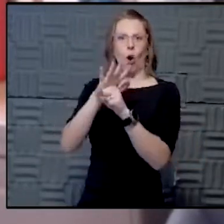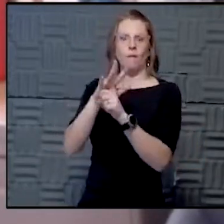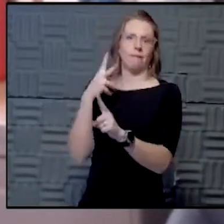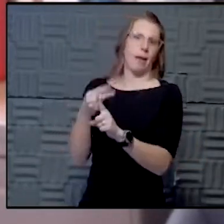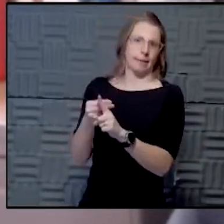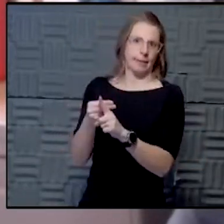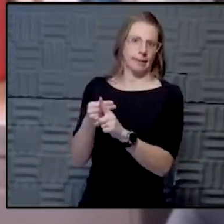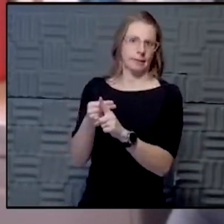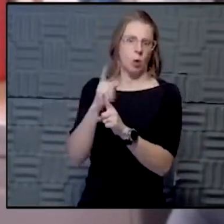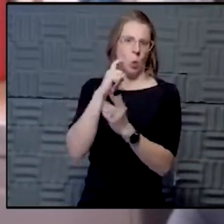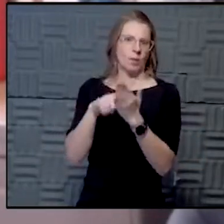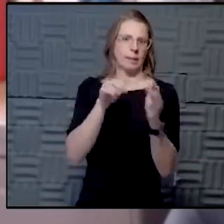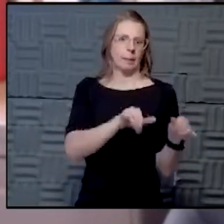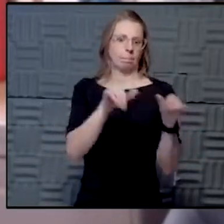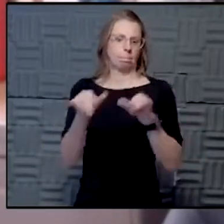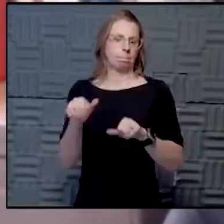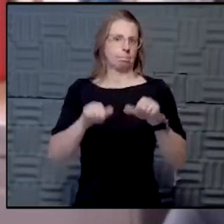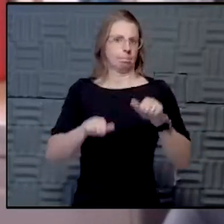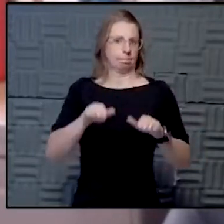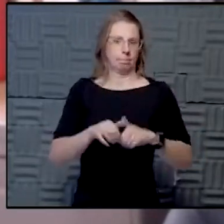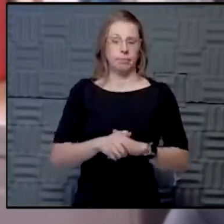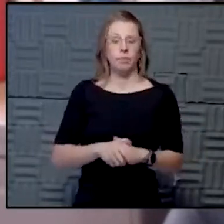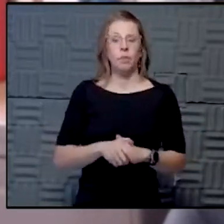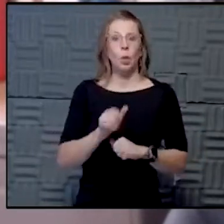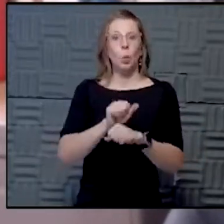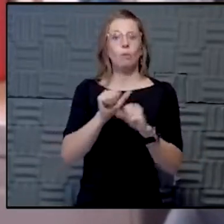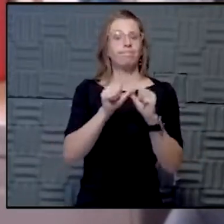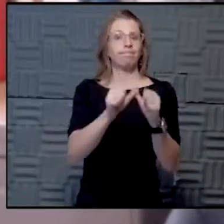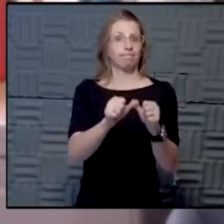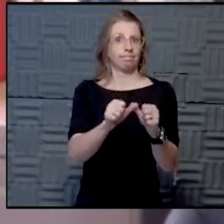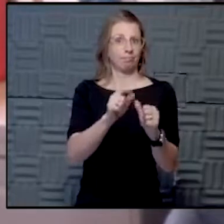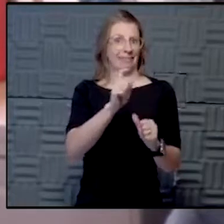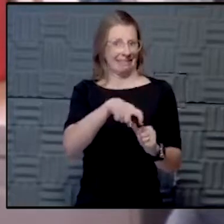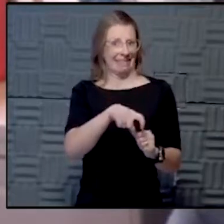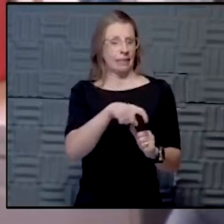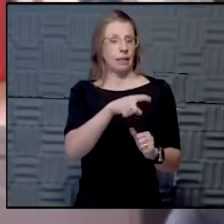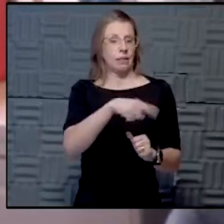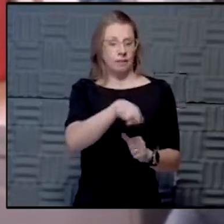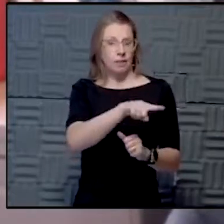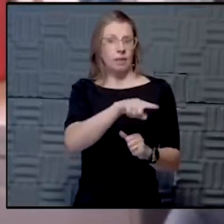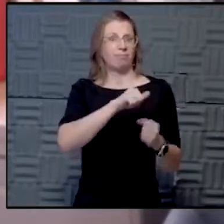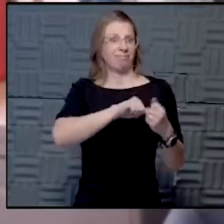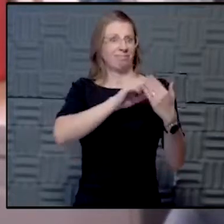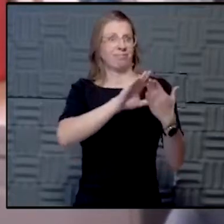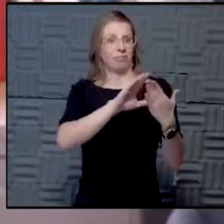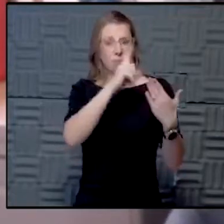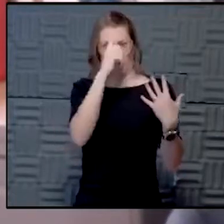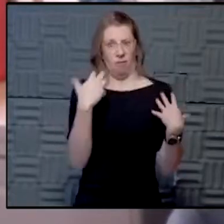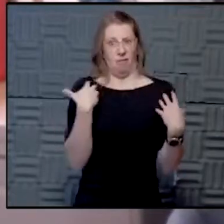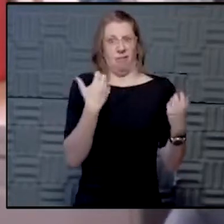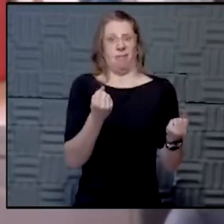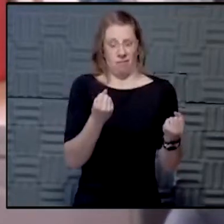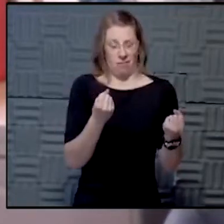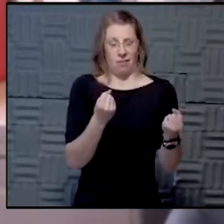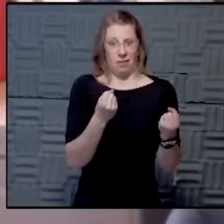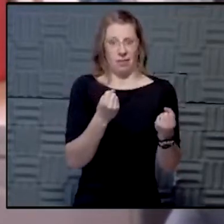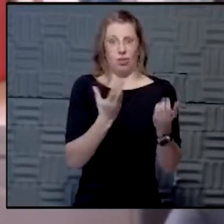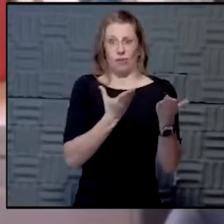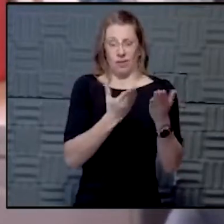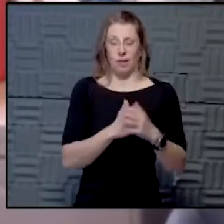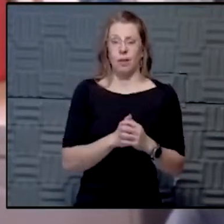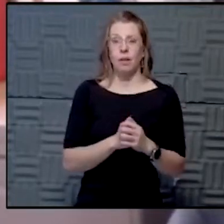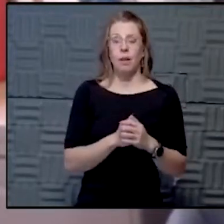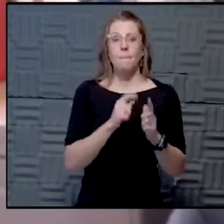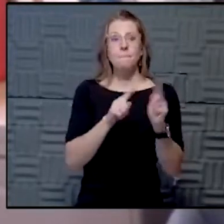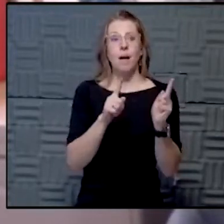so there is work that needs to continue there, and that's really these commands, these administrations continuing that commitment to their